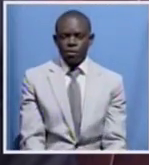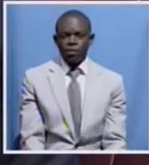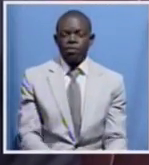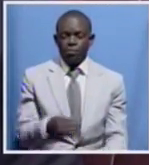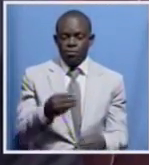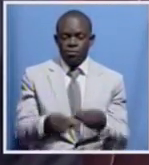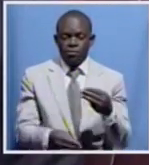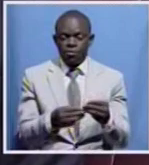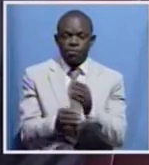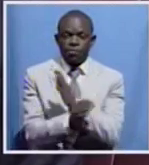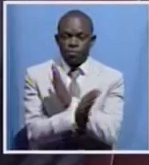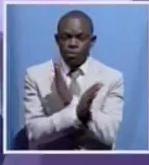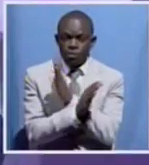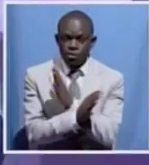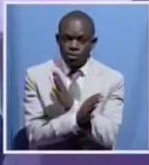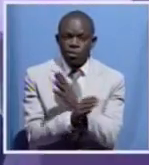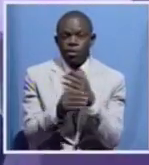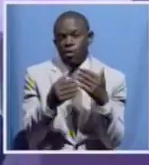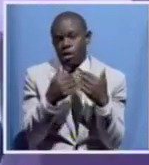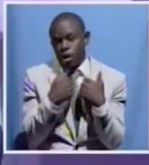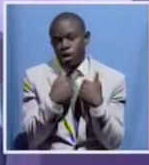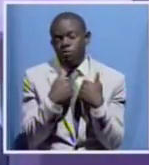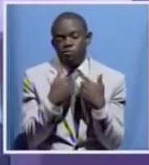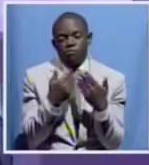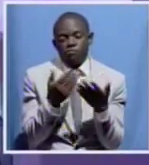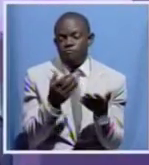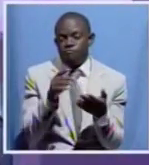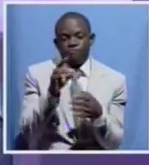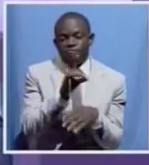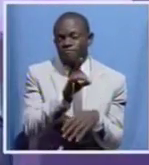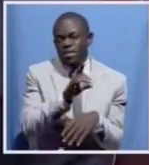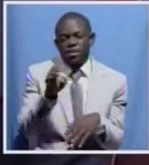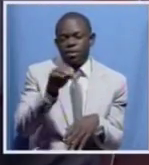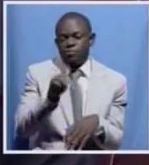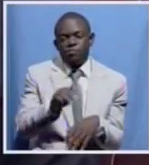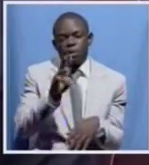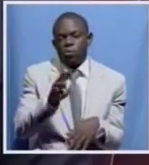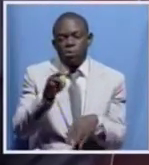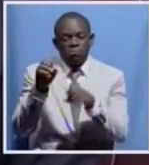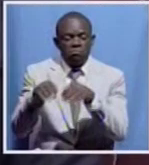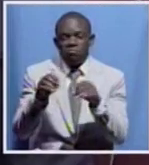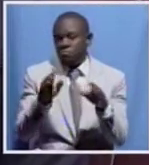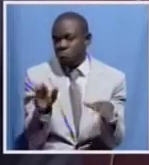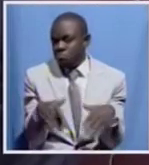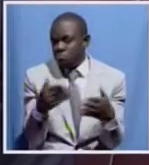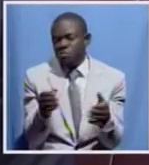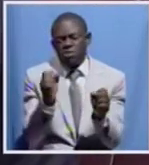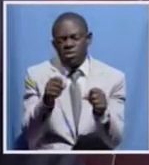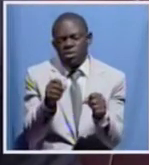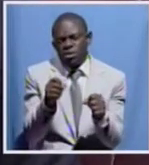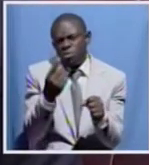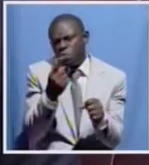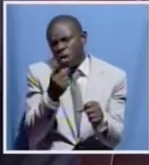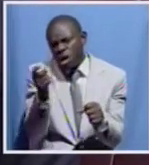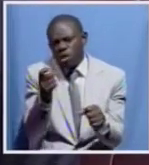800, we will now probably have a shortage of about 700, because this is not the only thing happening, but this is only happening